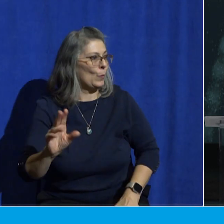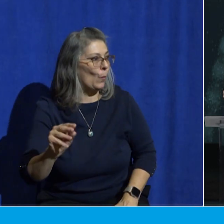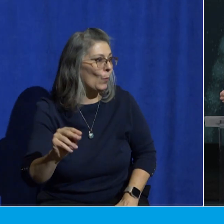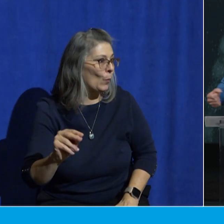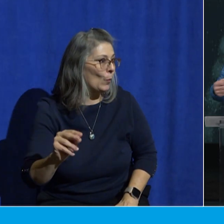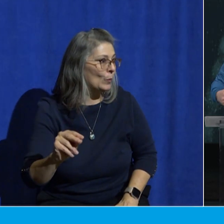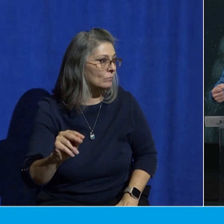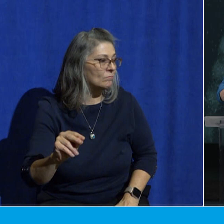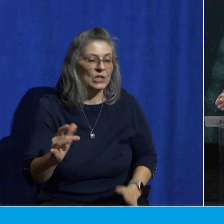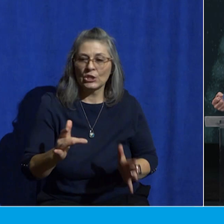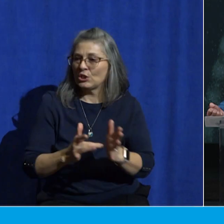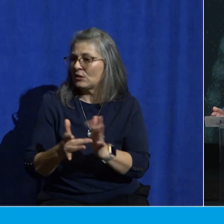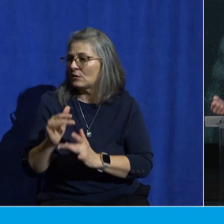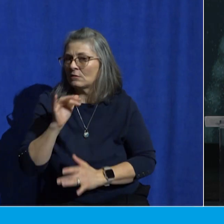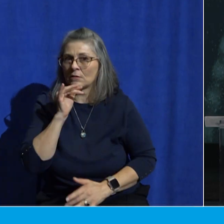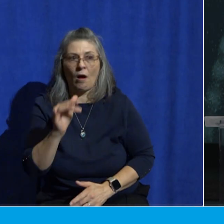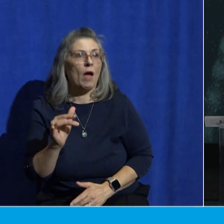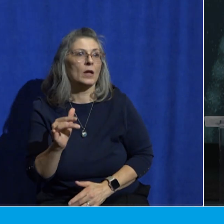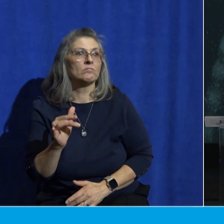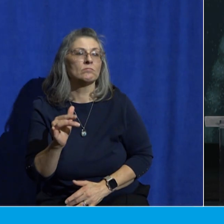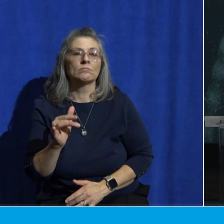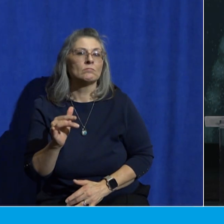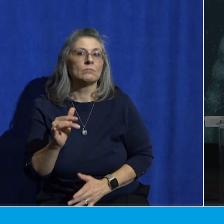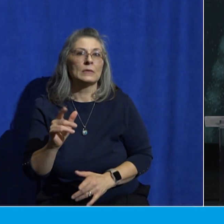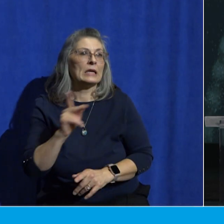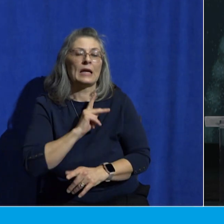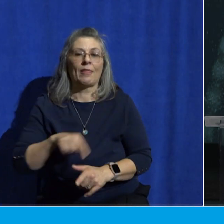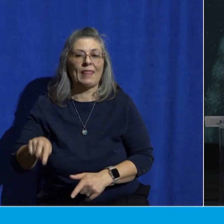He's not the kind of king they wanted.